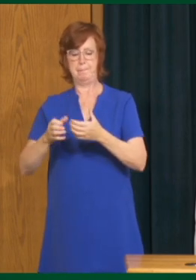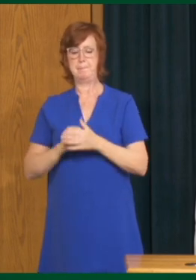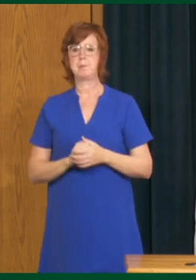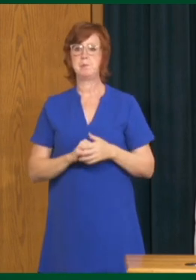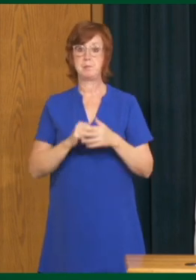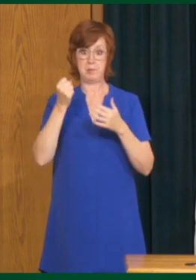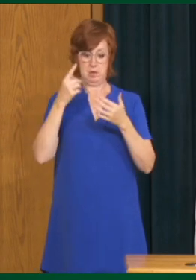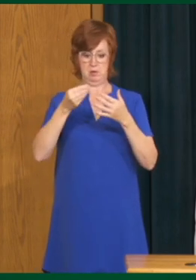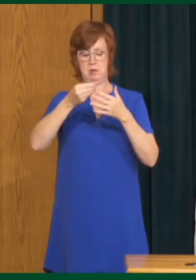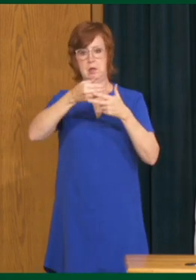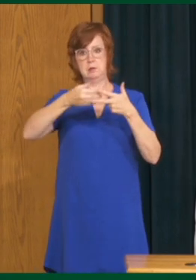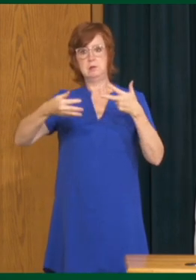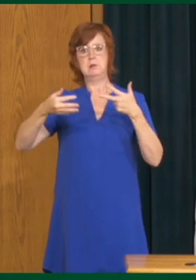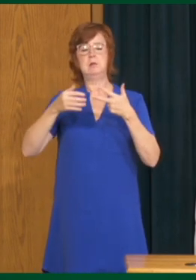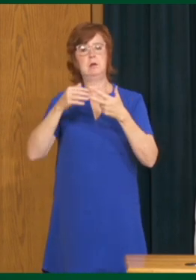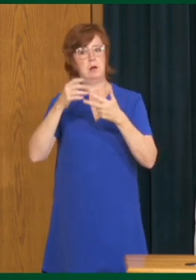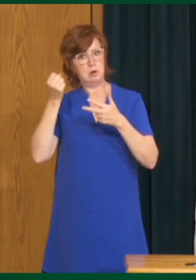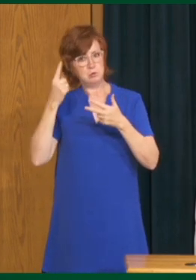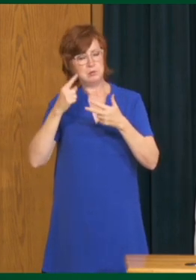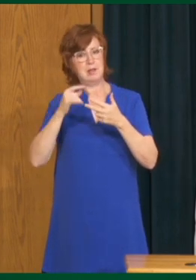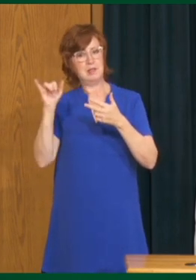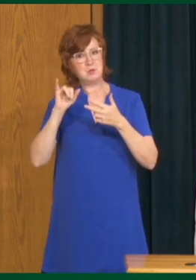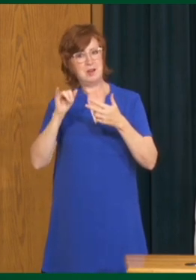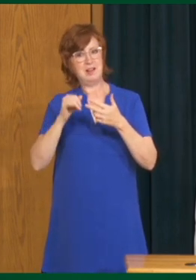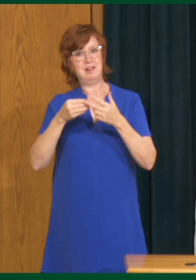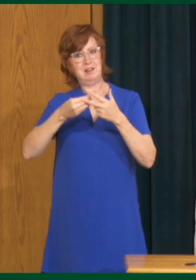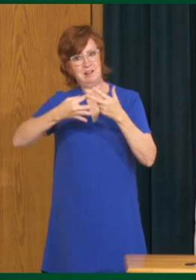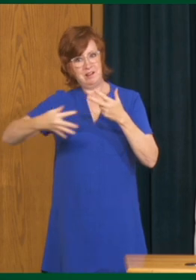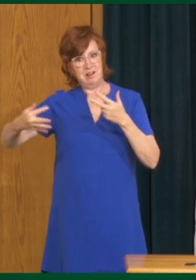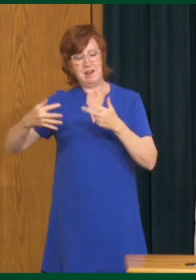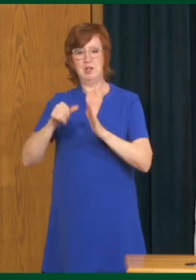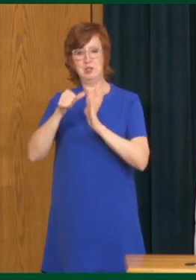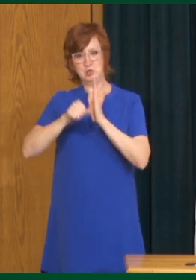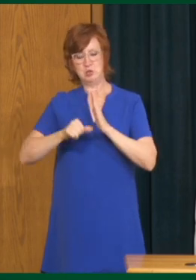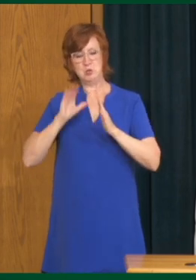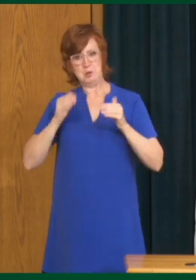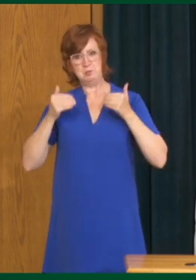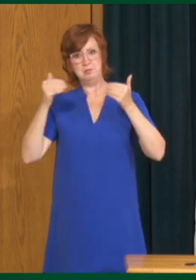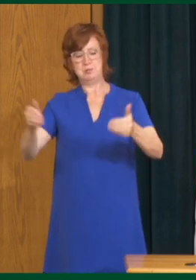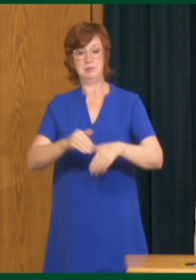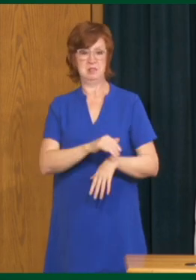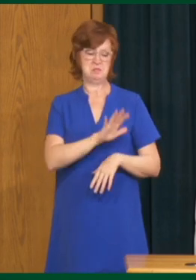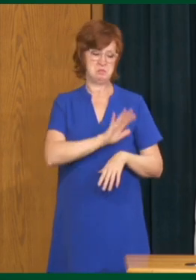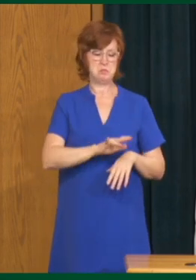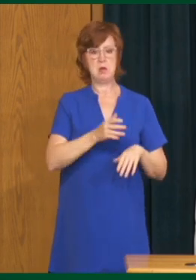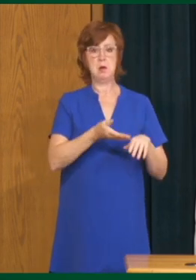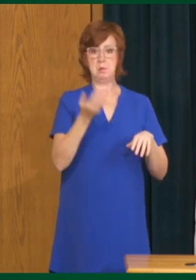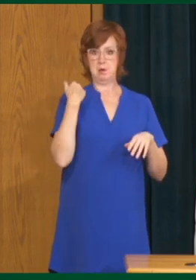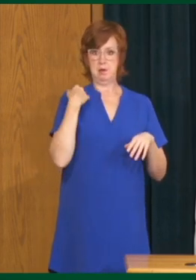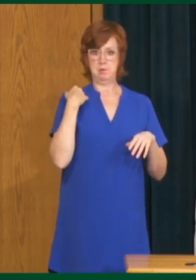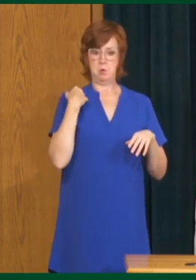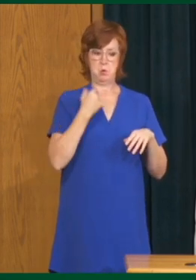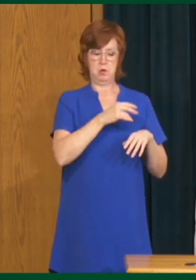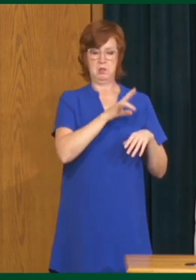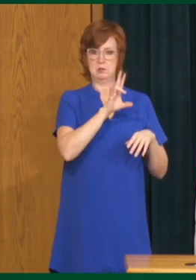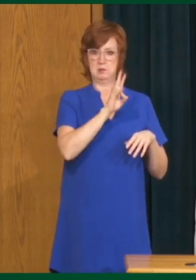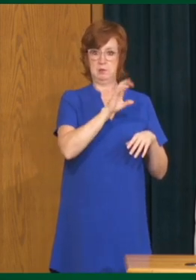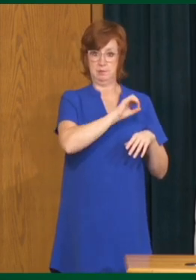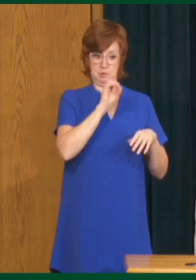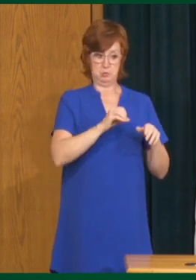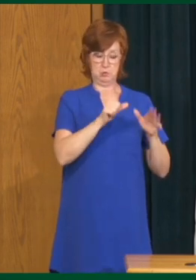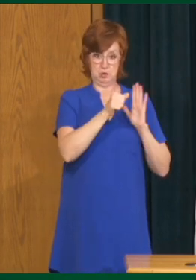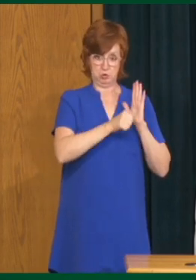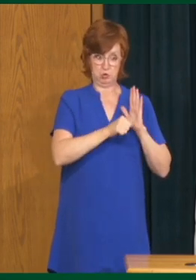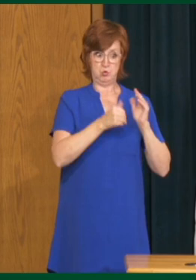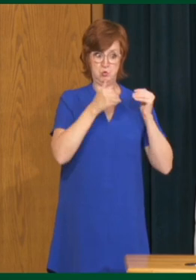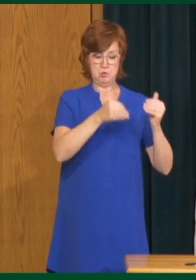surgical services across the province, returning to between 75% and 85% of our pre-COVID volumes.